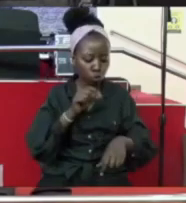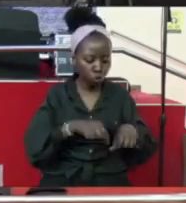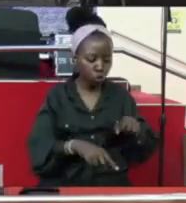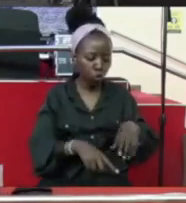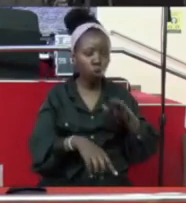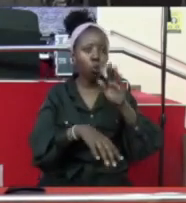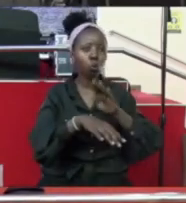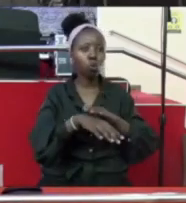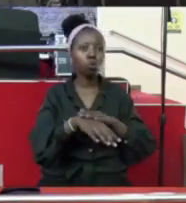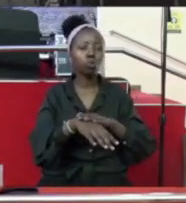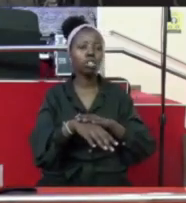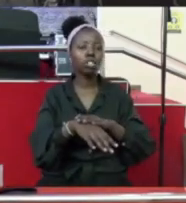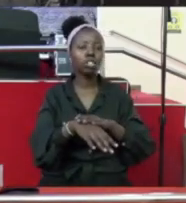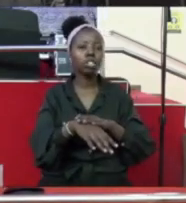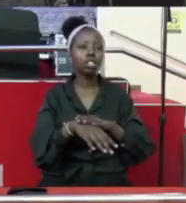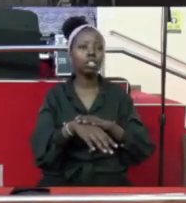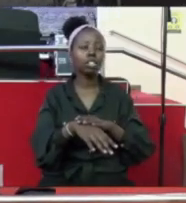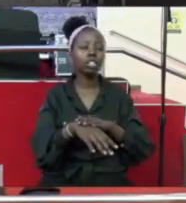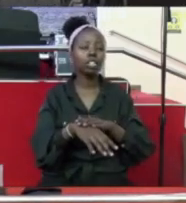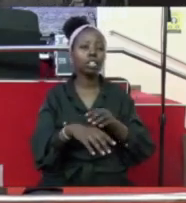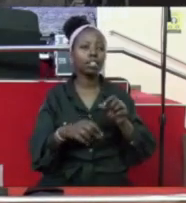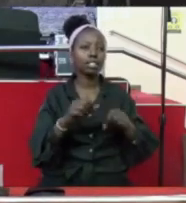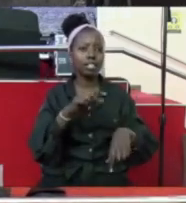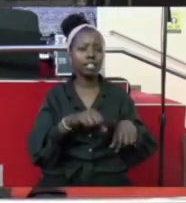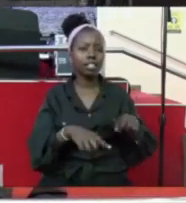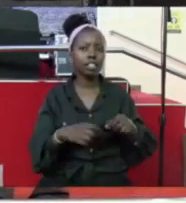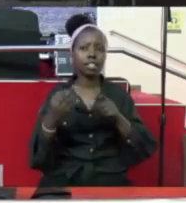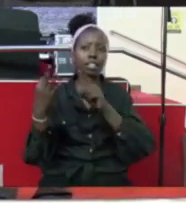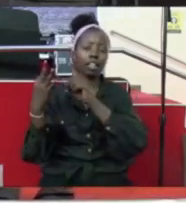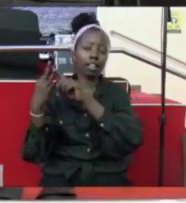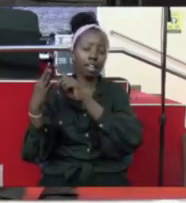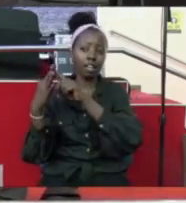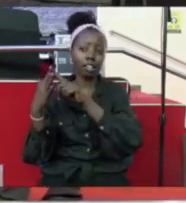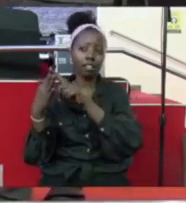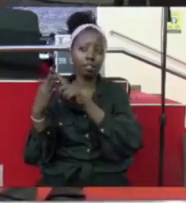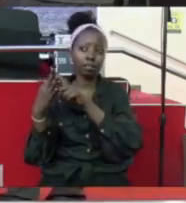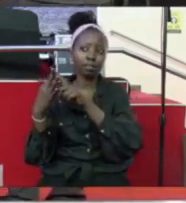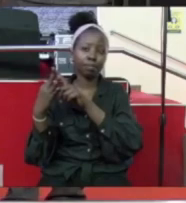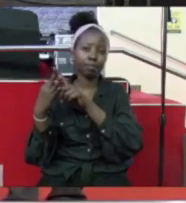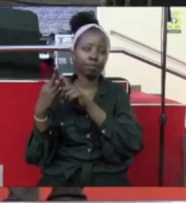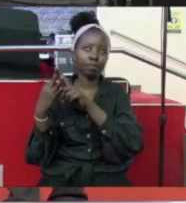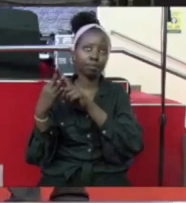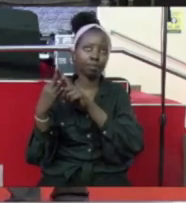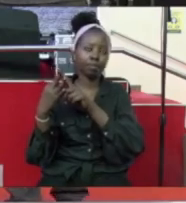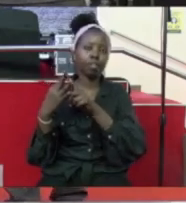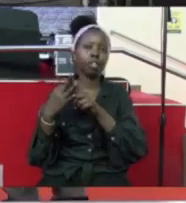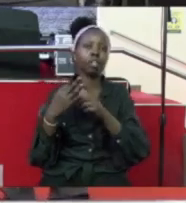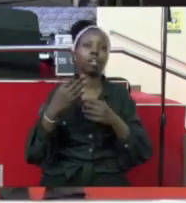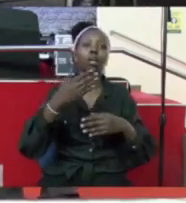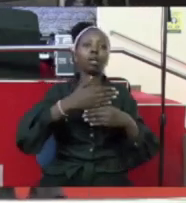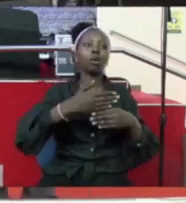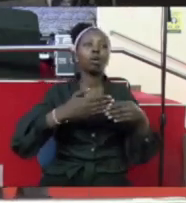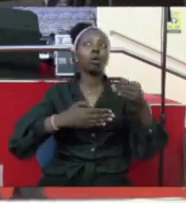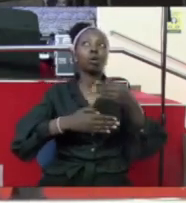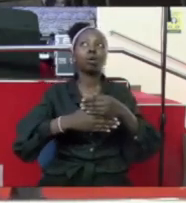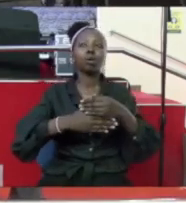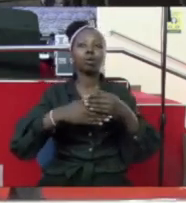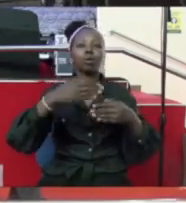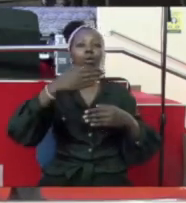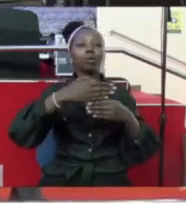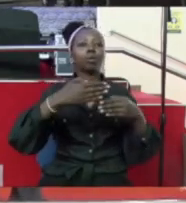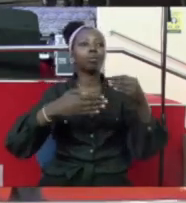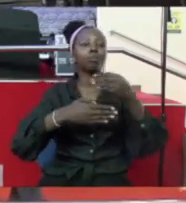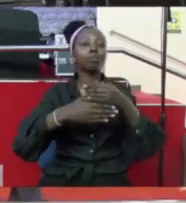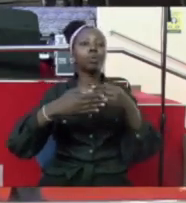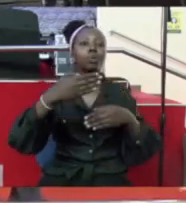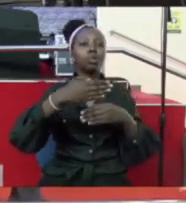being bridge builders for others. Ni kwa kujenga daraja kwa wengine. Being bridge builders for